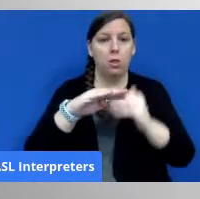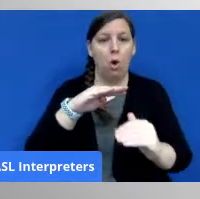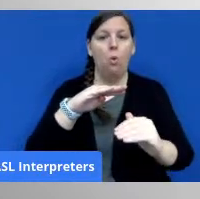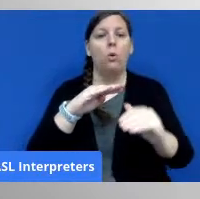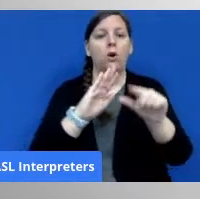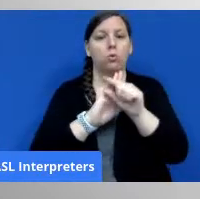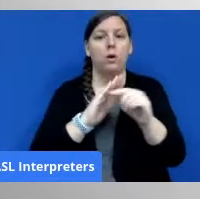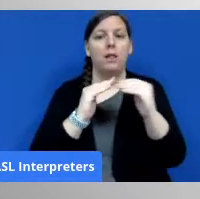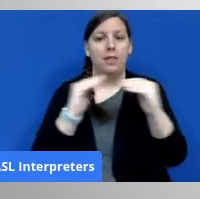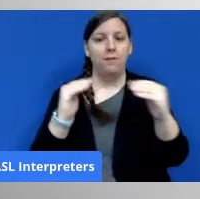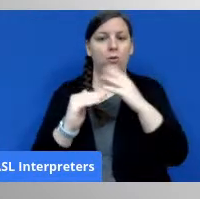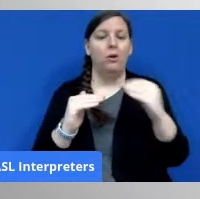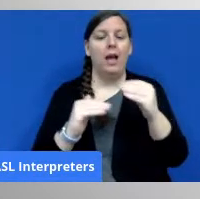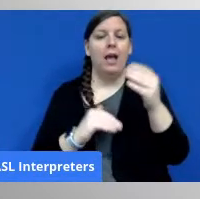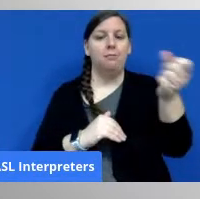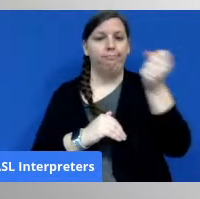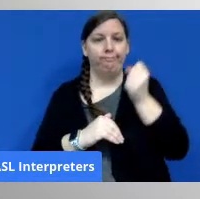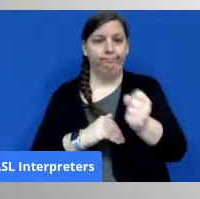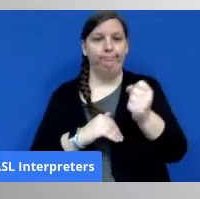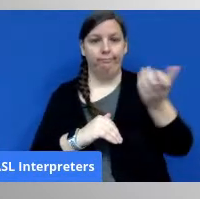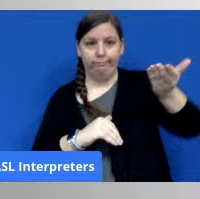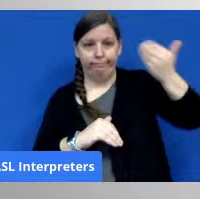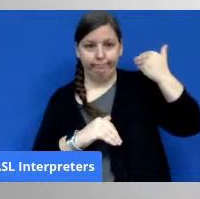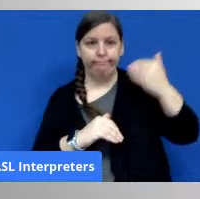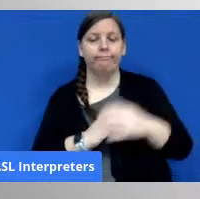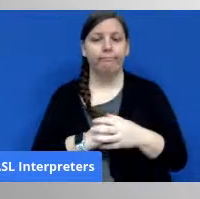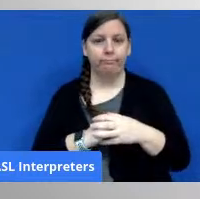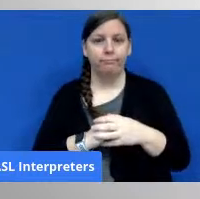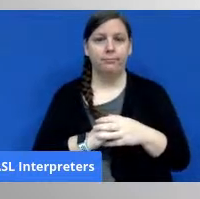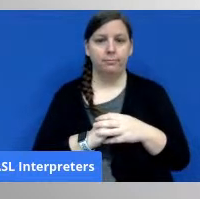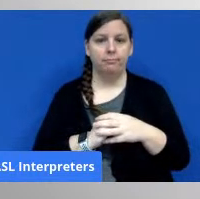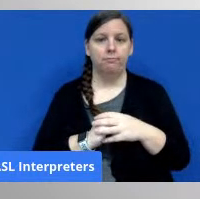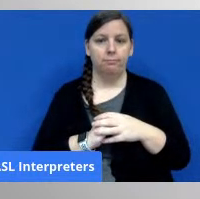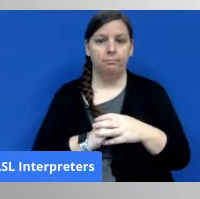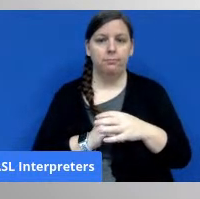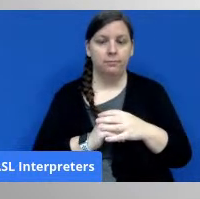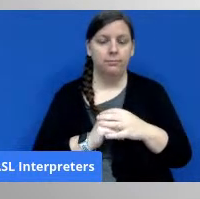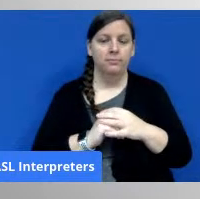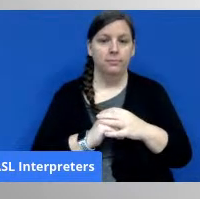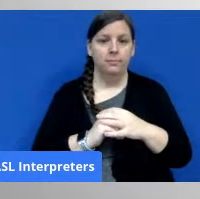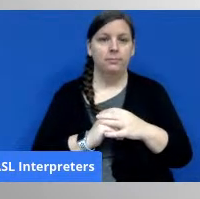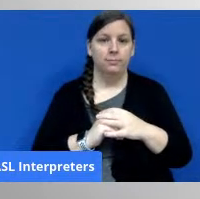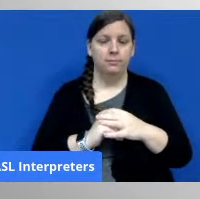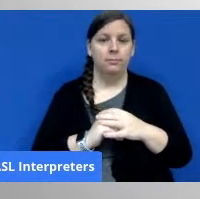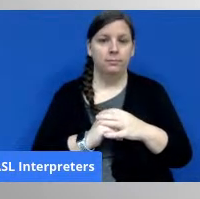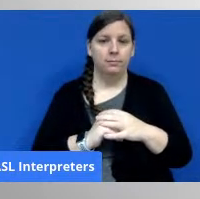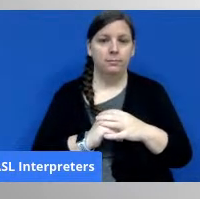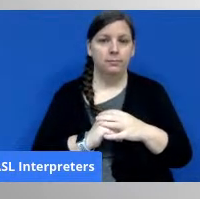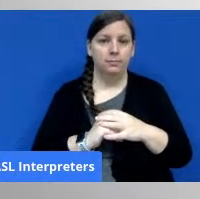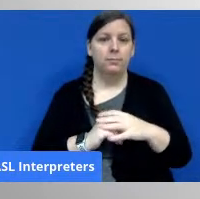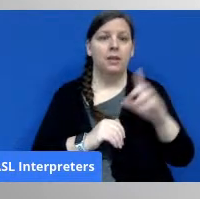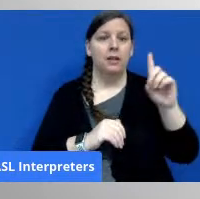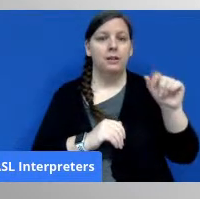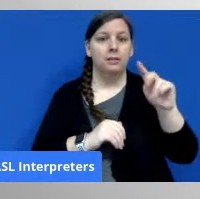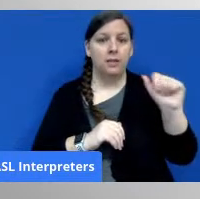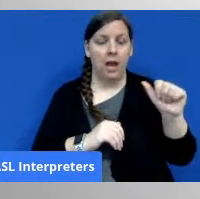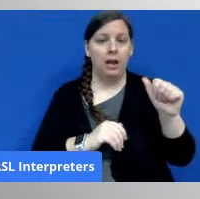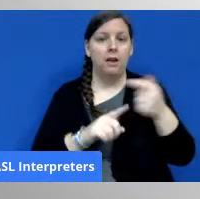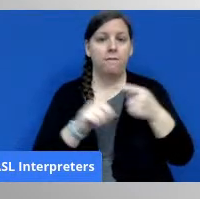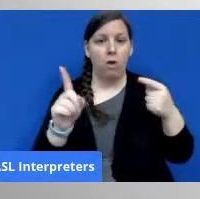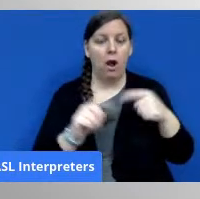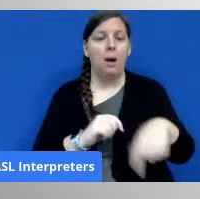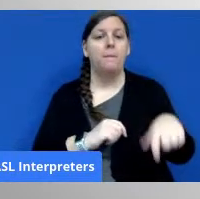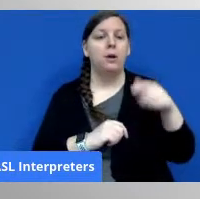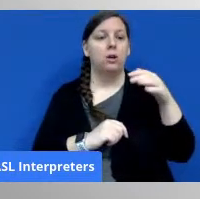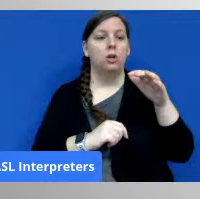Next slide, please. Data from the